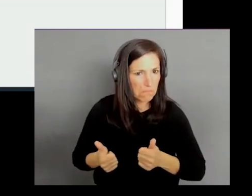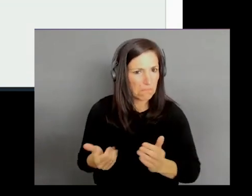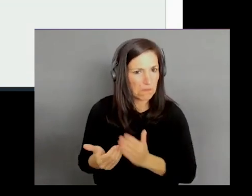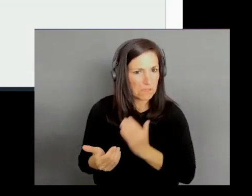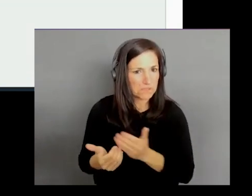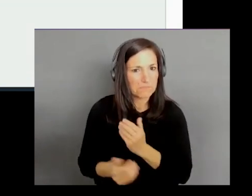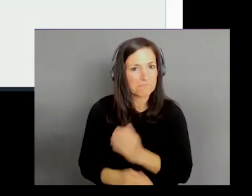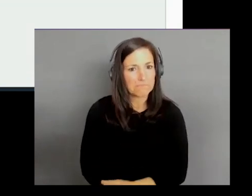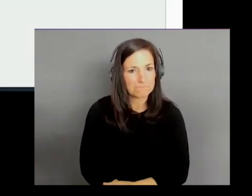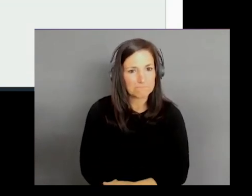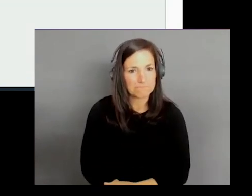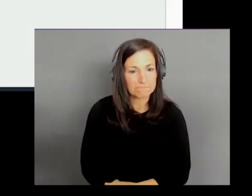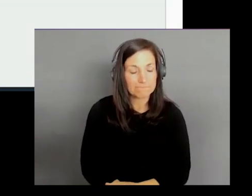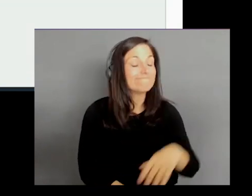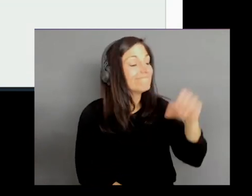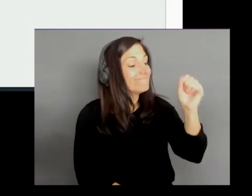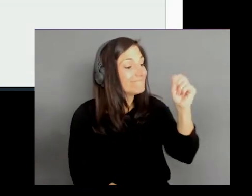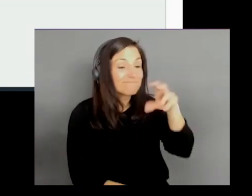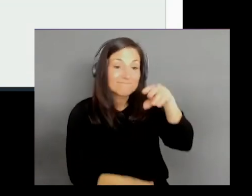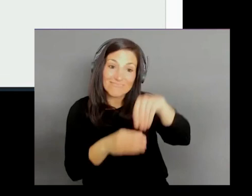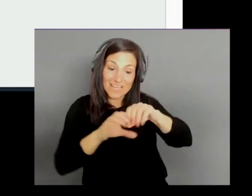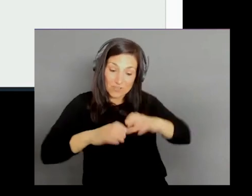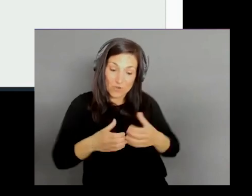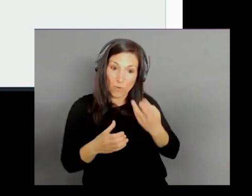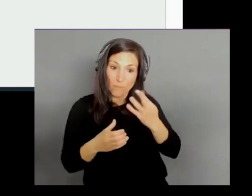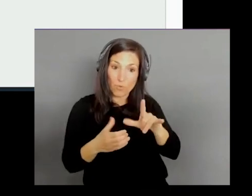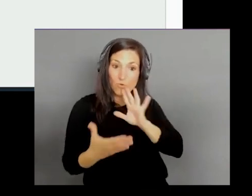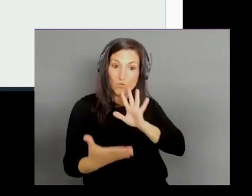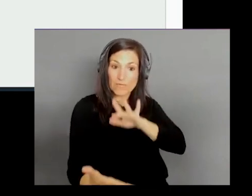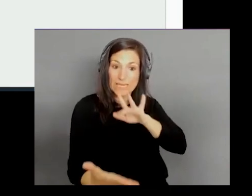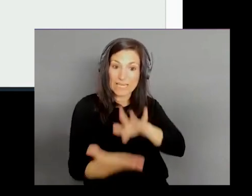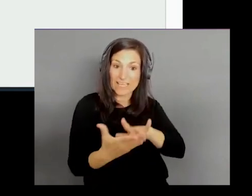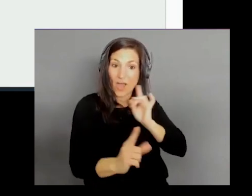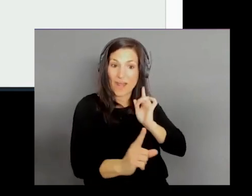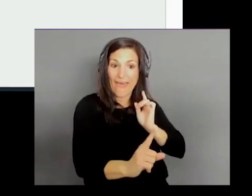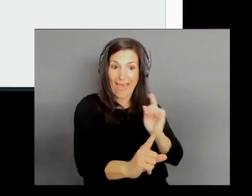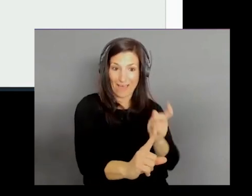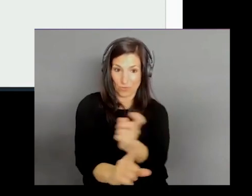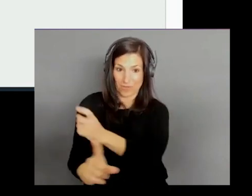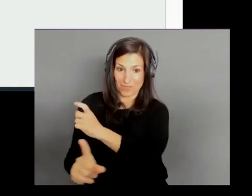Okay, so within your pool, you can click on allocations and you can see where your IP